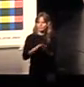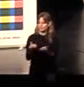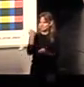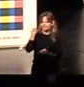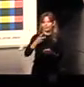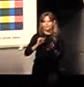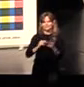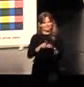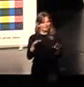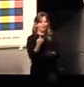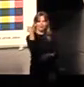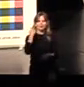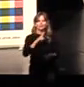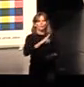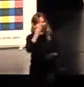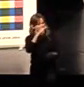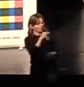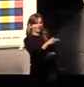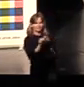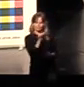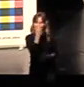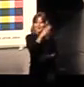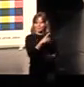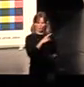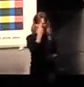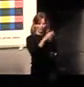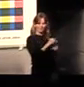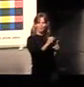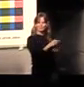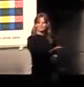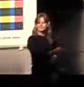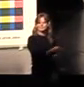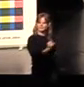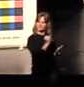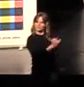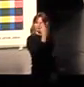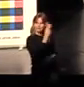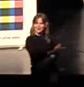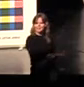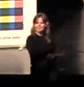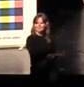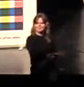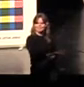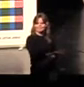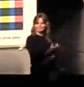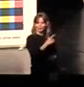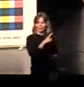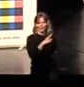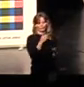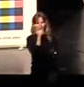als yourself why do pico lid der weit neet wat carlie mitigating